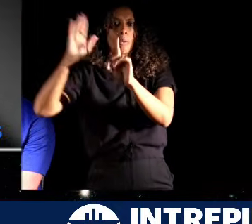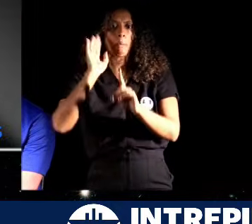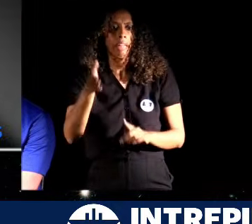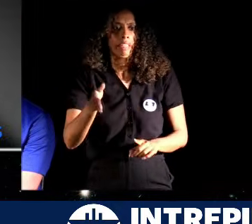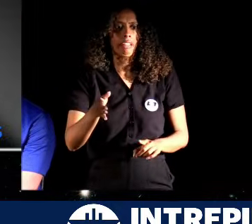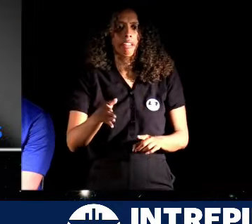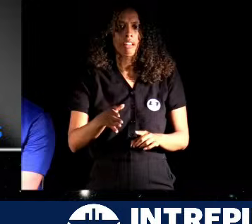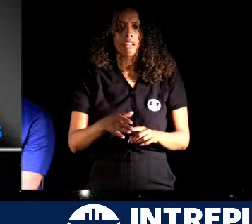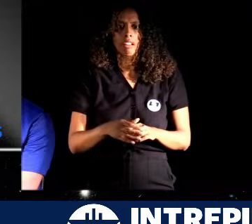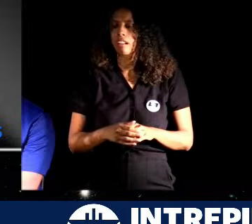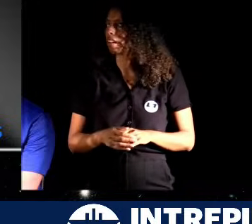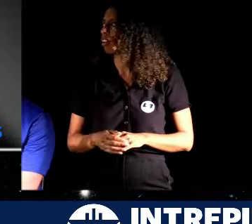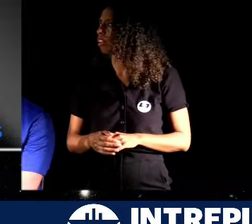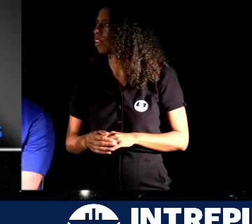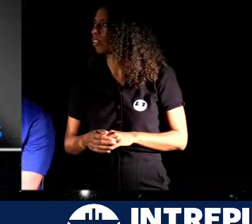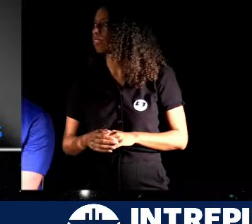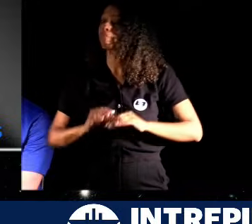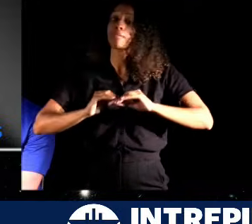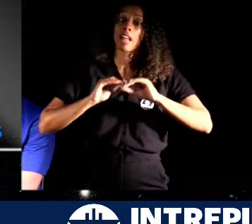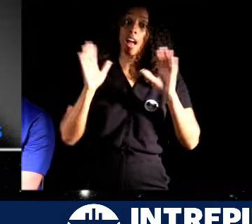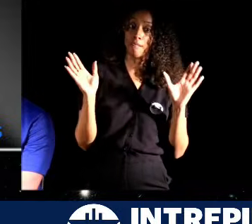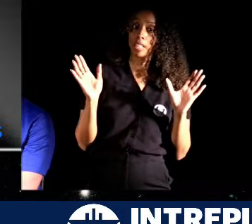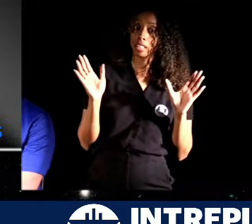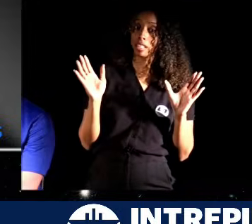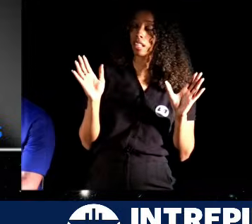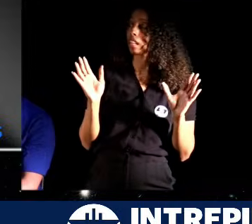pressure. Obviously,